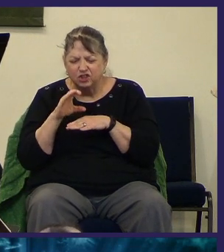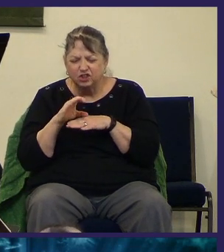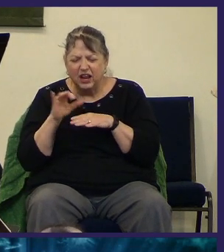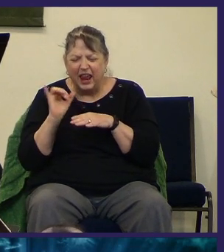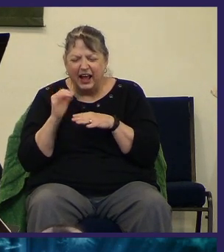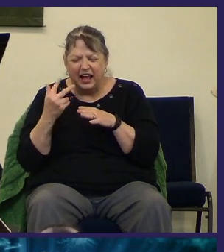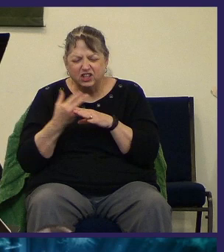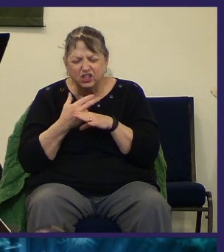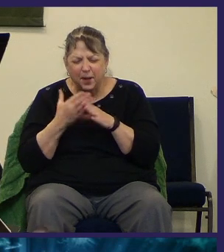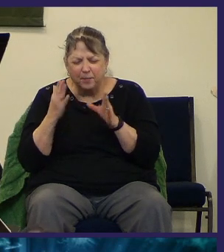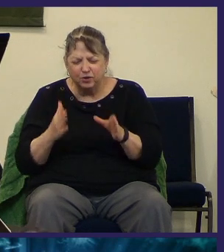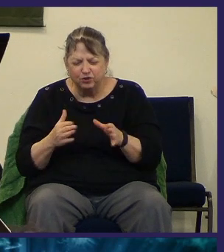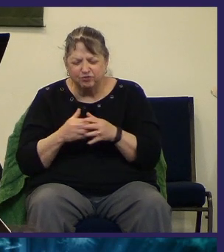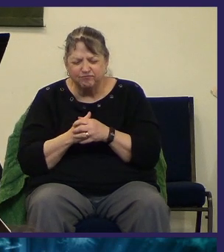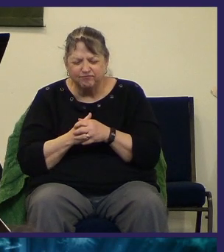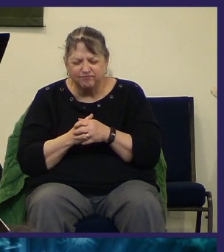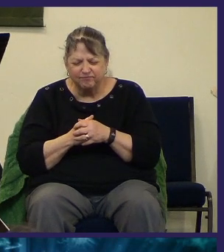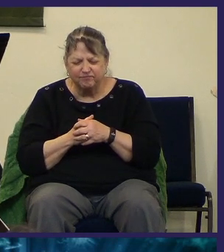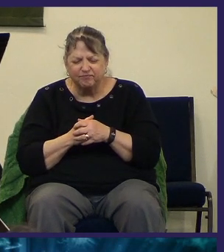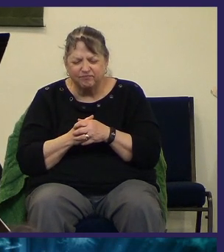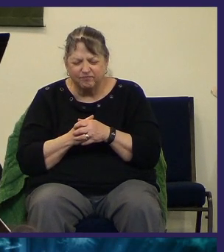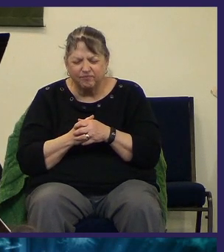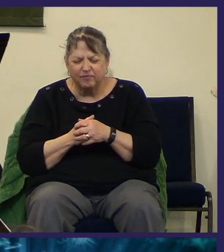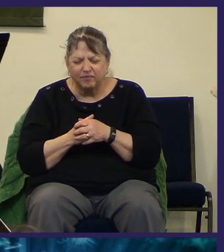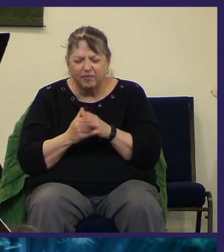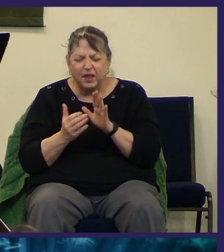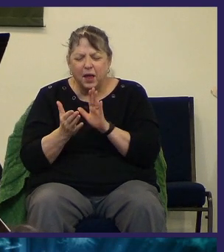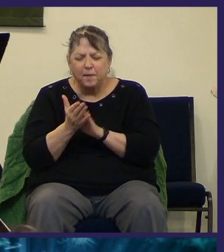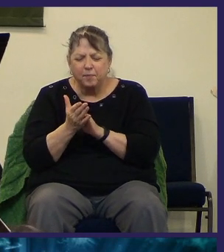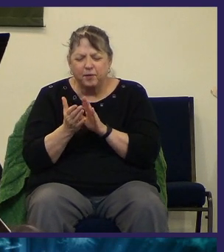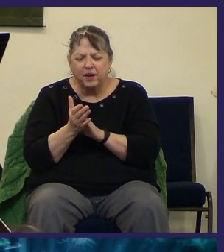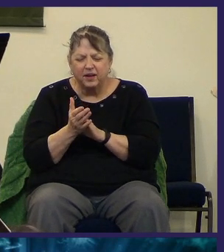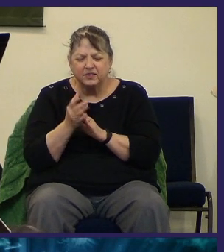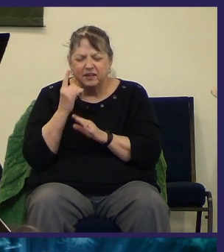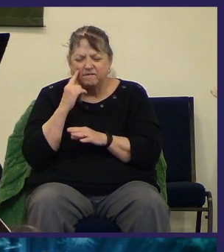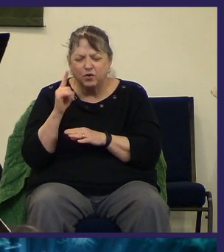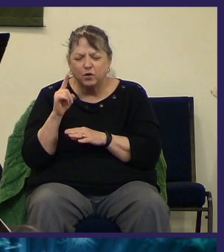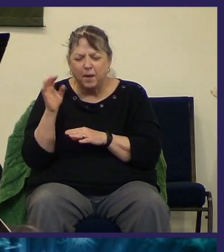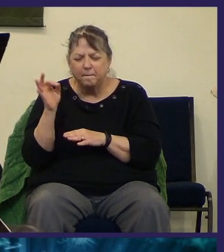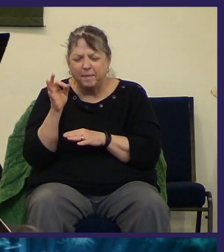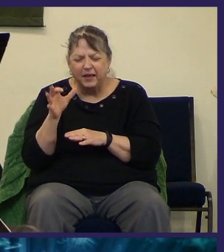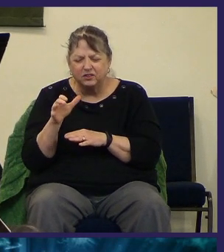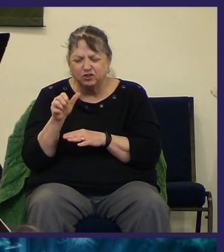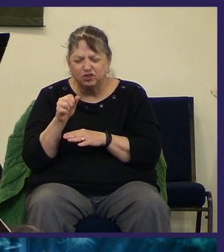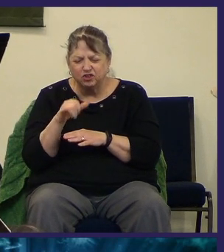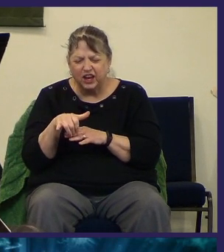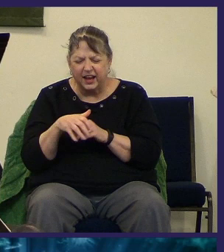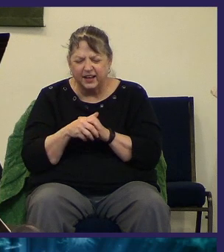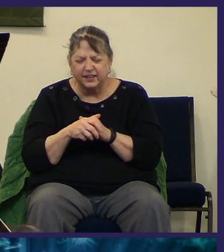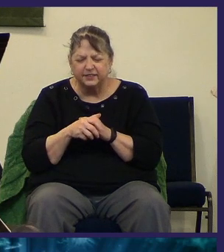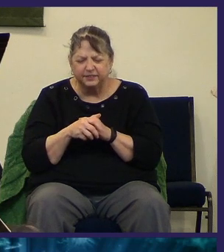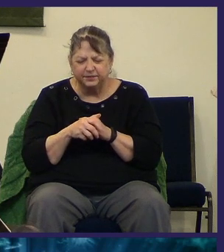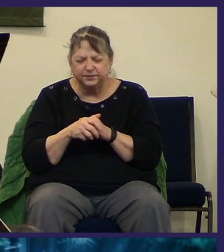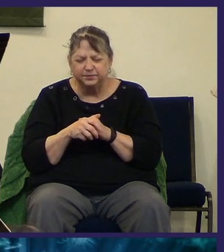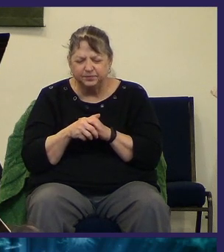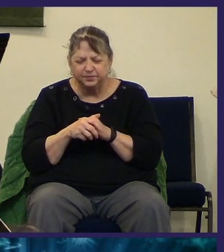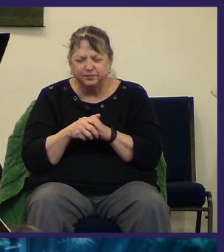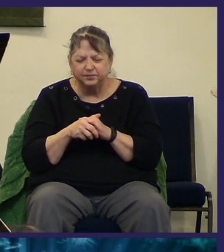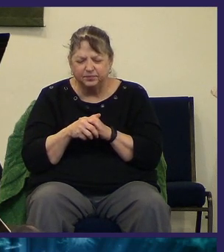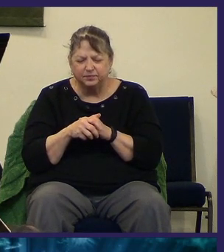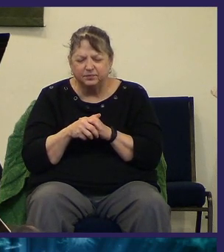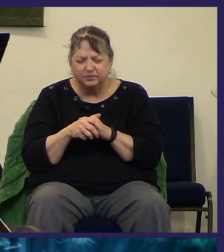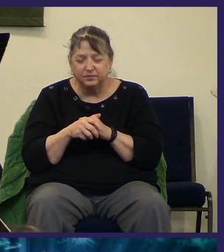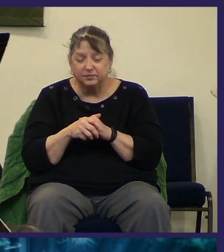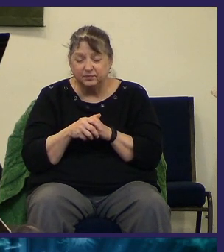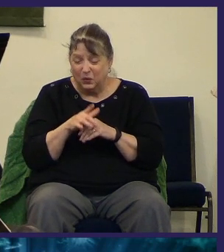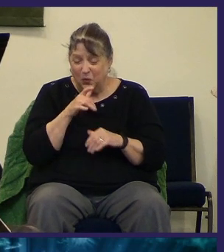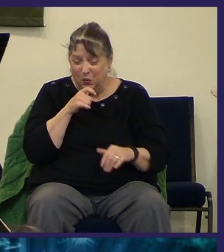church we just thank praise you lord for his willingness to do that lord and and as it mentioned lord who are